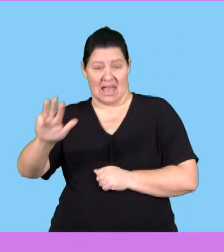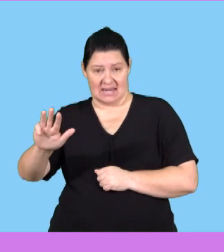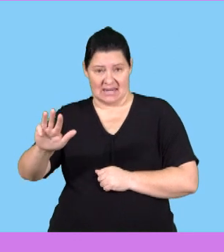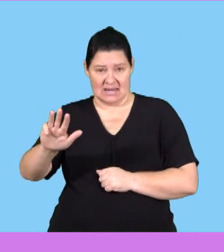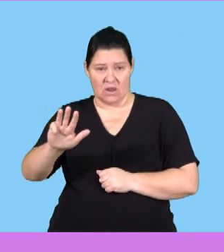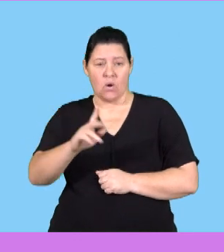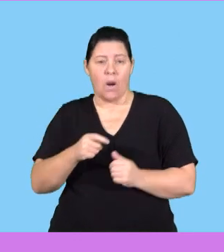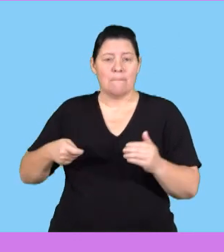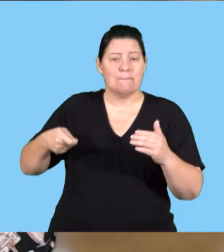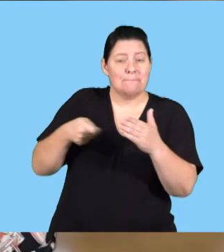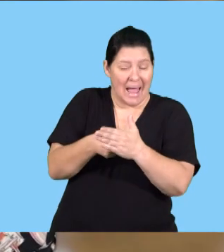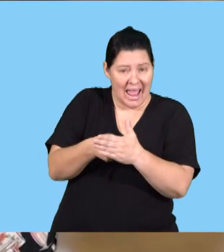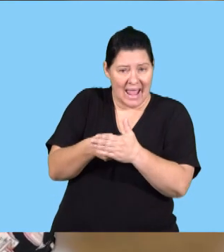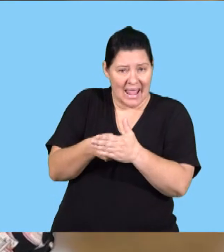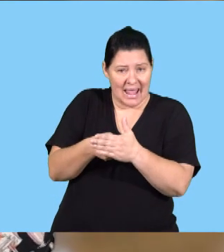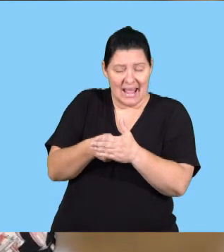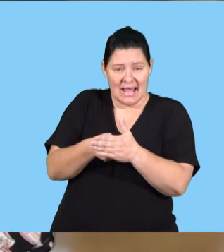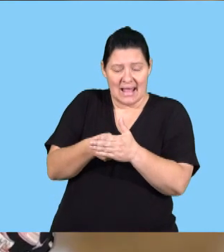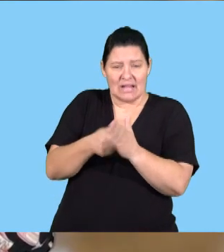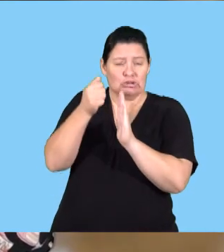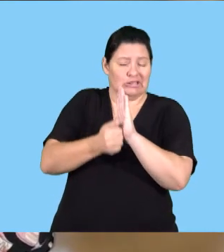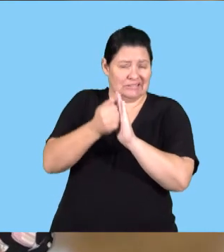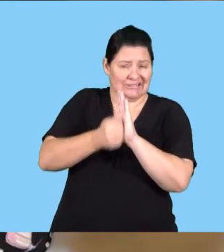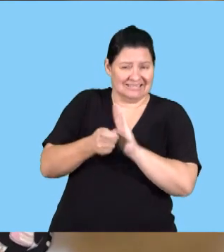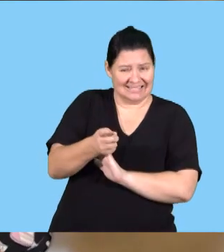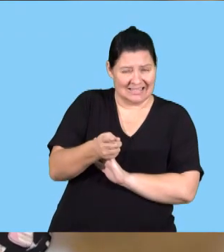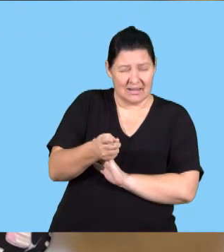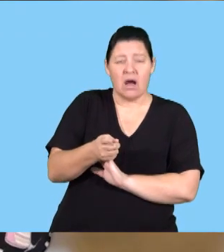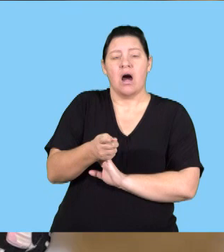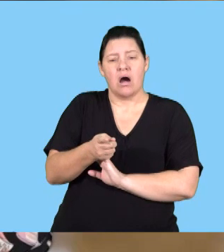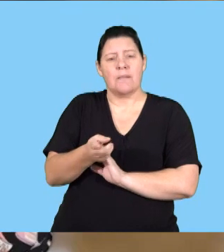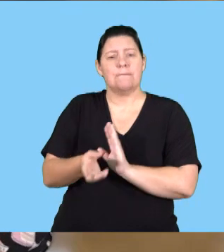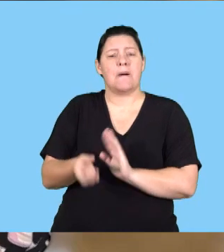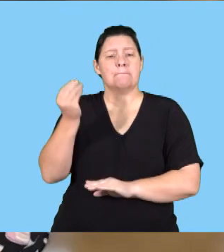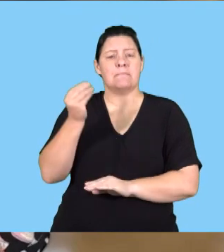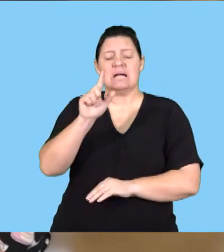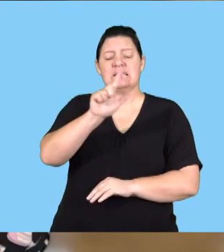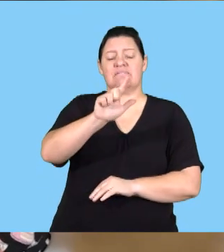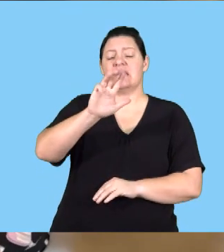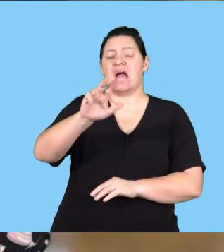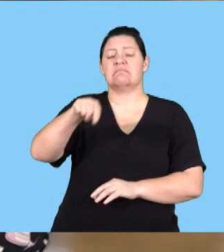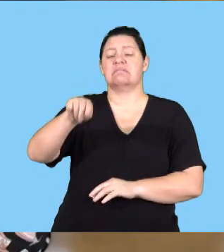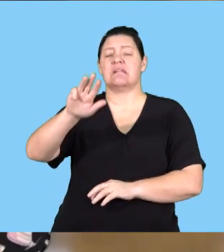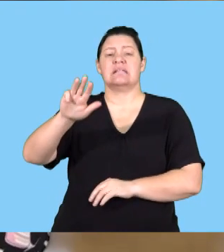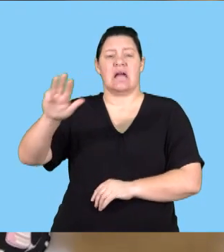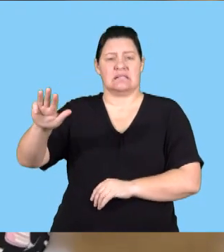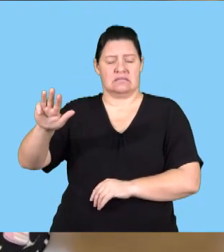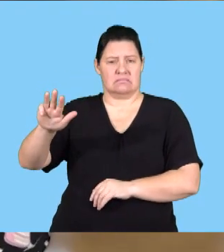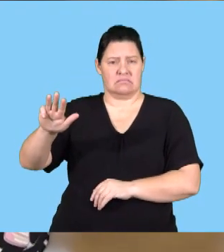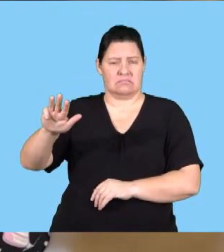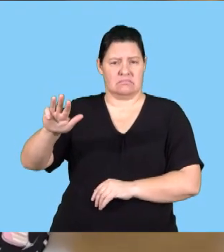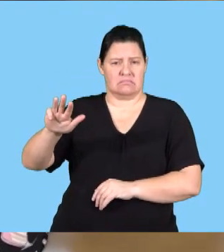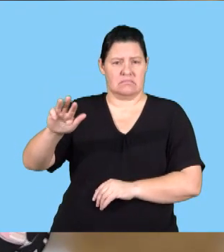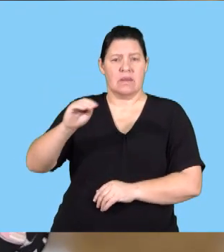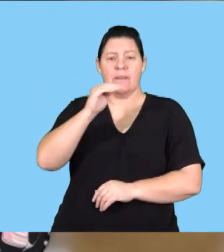when you buy the brick of cheese, for example, you might find that it is just written 79.99. It